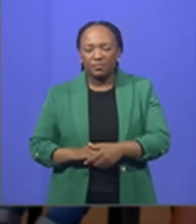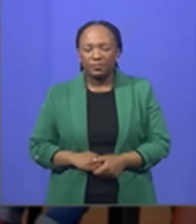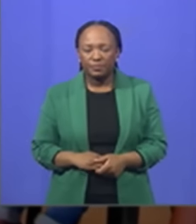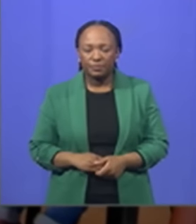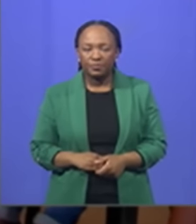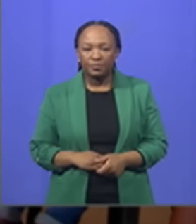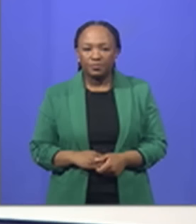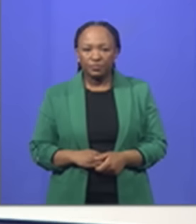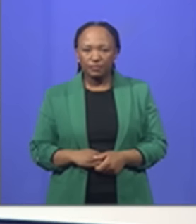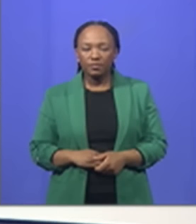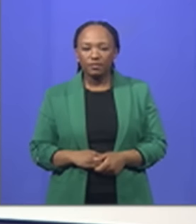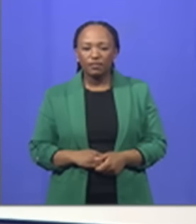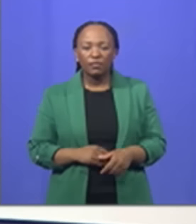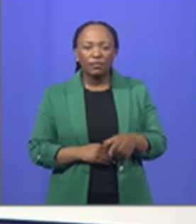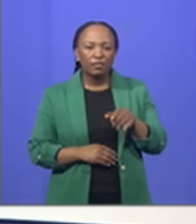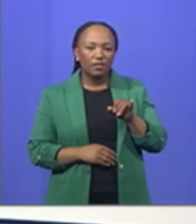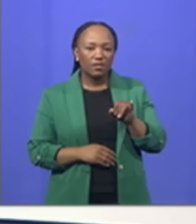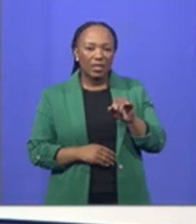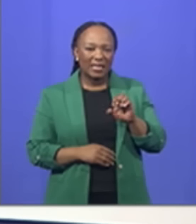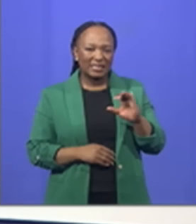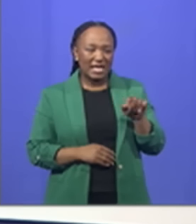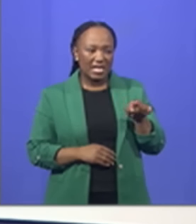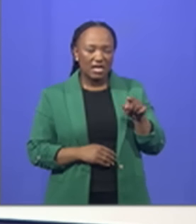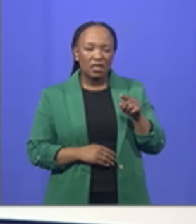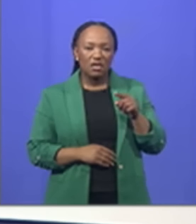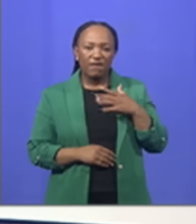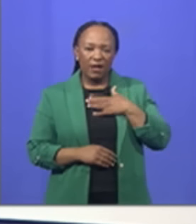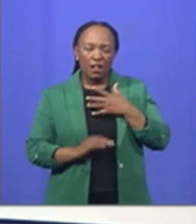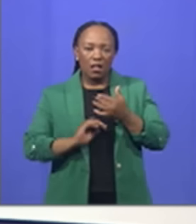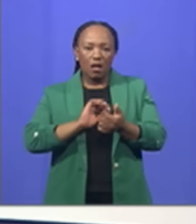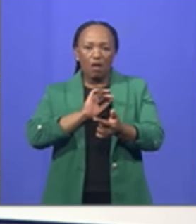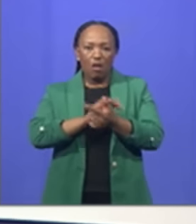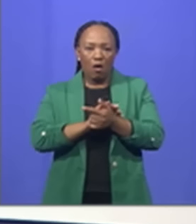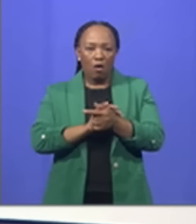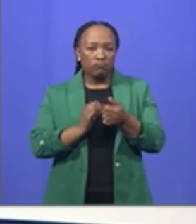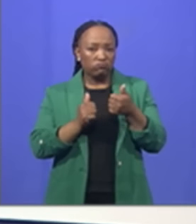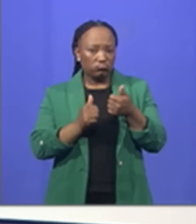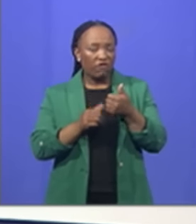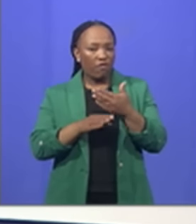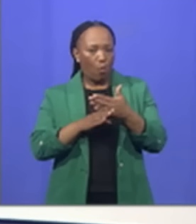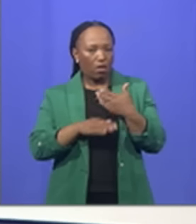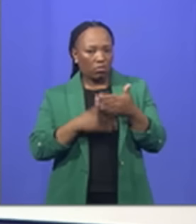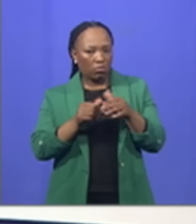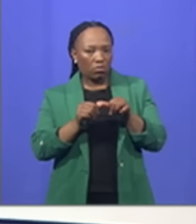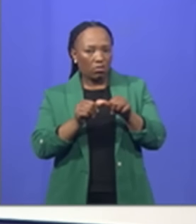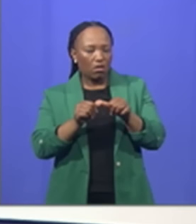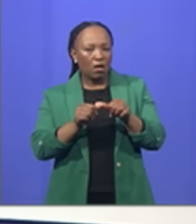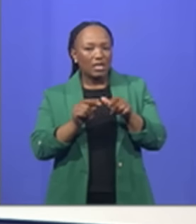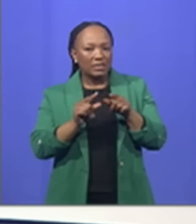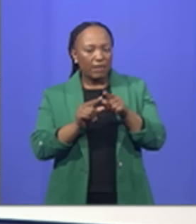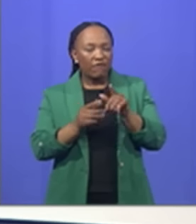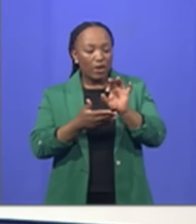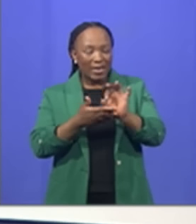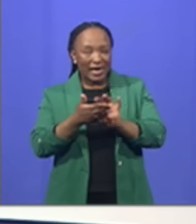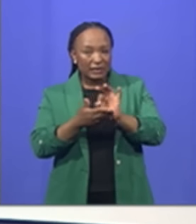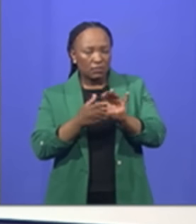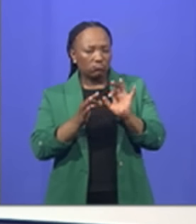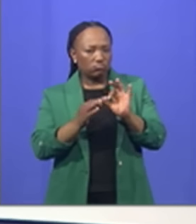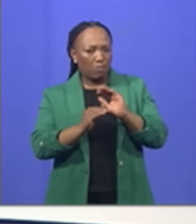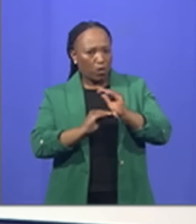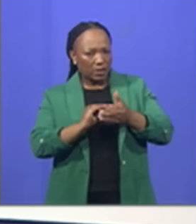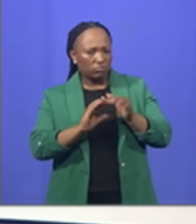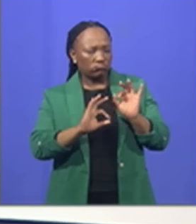Re ka rena komišene e bona molawana o e le kgato e bohlokwa tšwetšopeleng ya mošomo wa yona le go boloka seriti sa dikgetho.